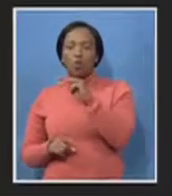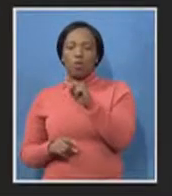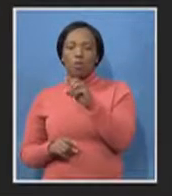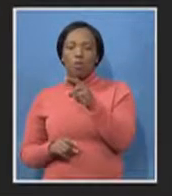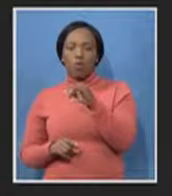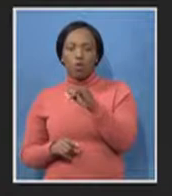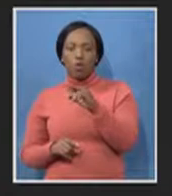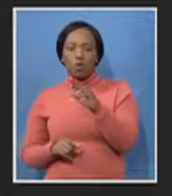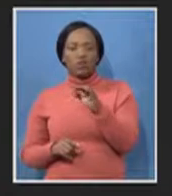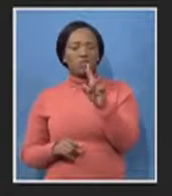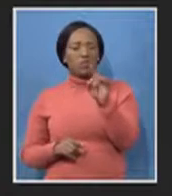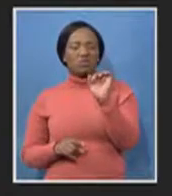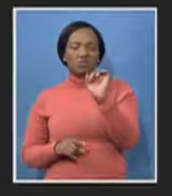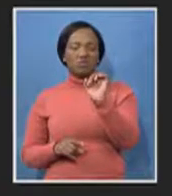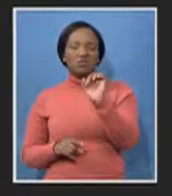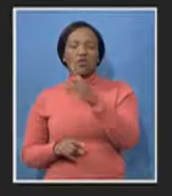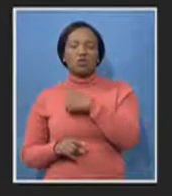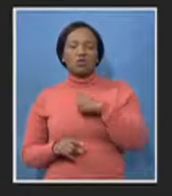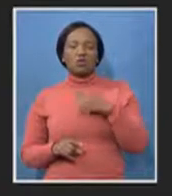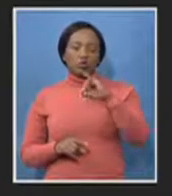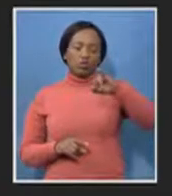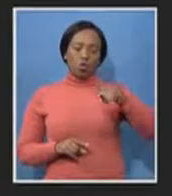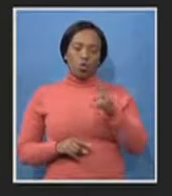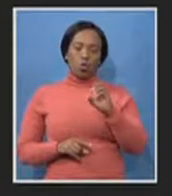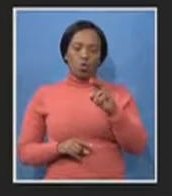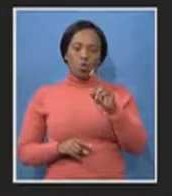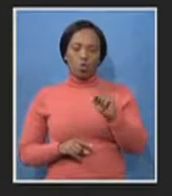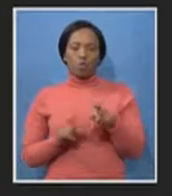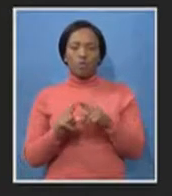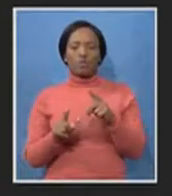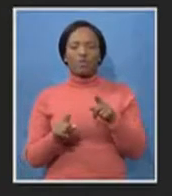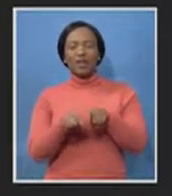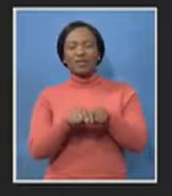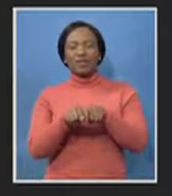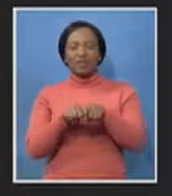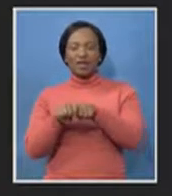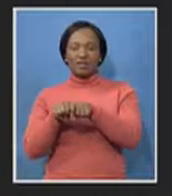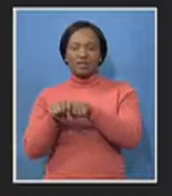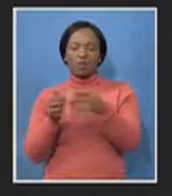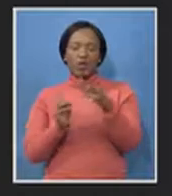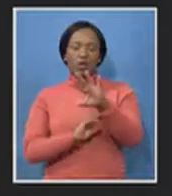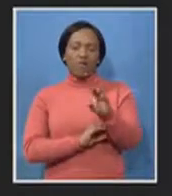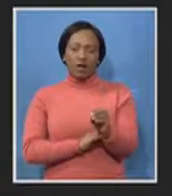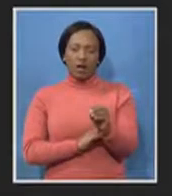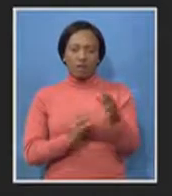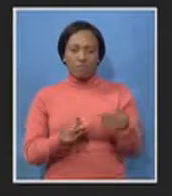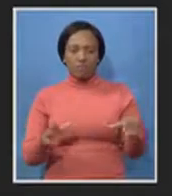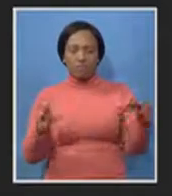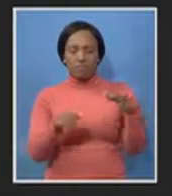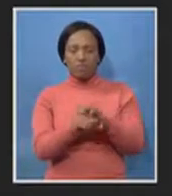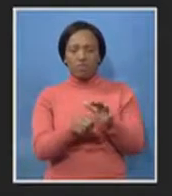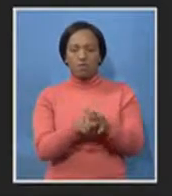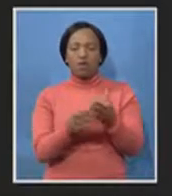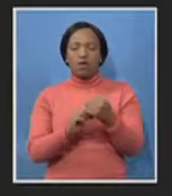for pooled testing for COVID-19 in Africa? And then the one for Professor Morris is, can